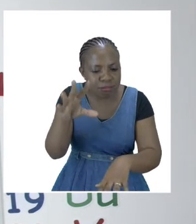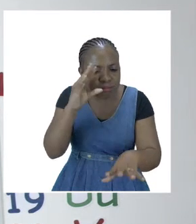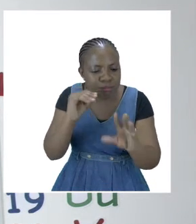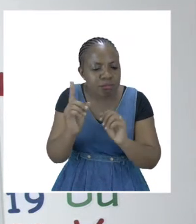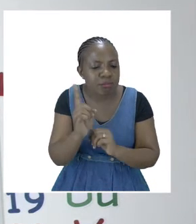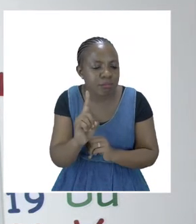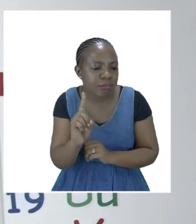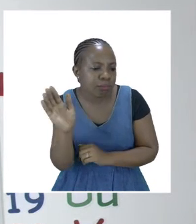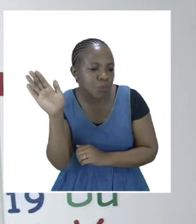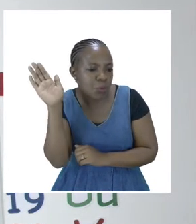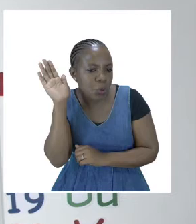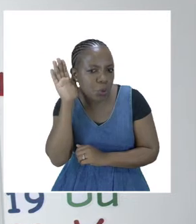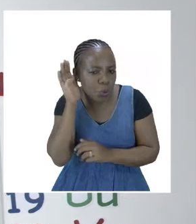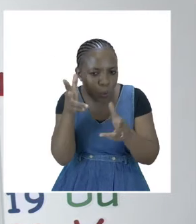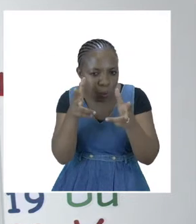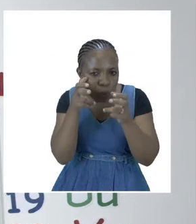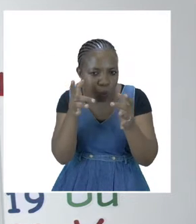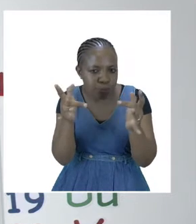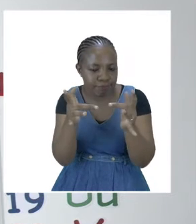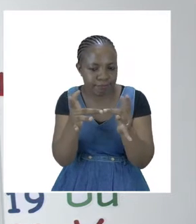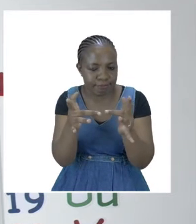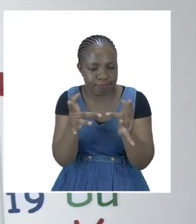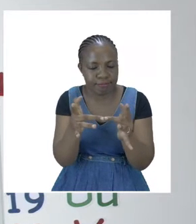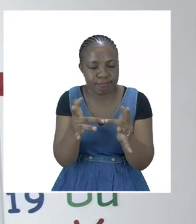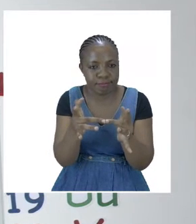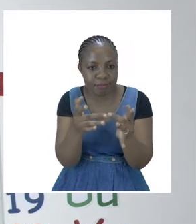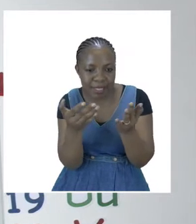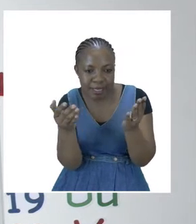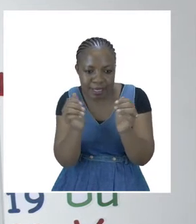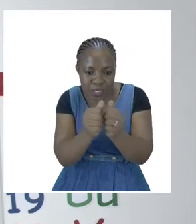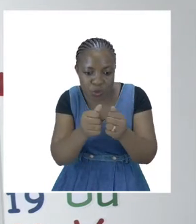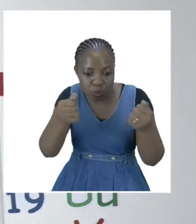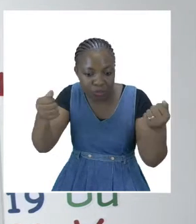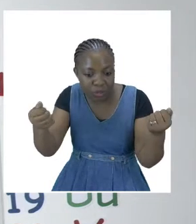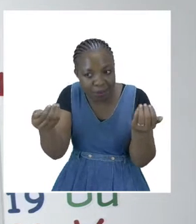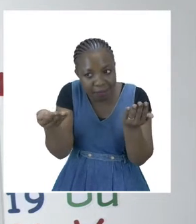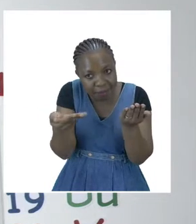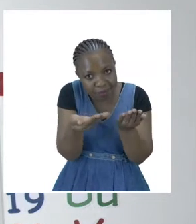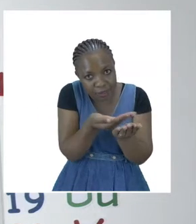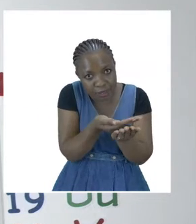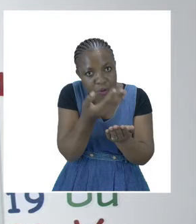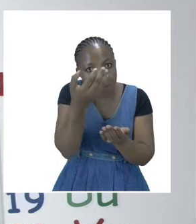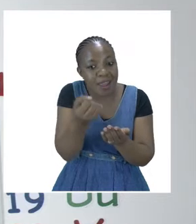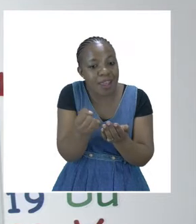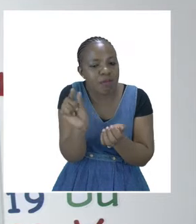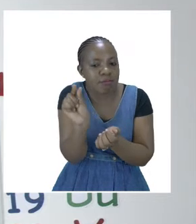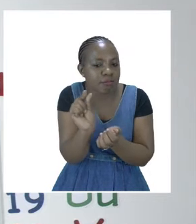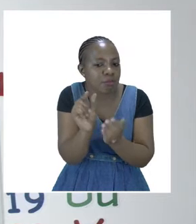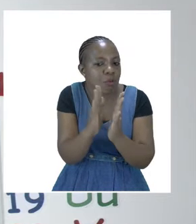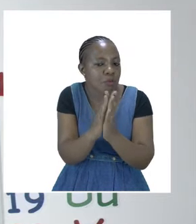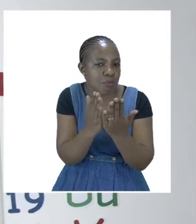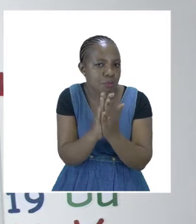or watching online. Inside the newspapers, there is an insert of the lesson